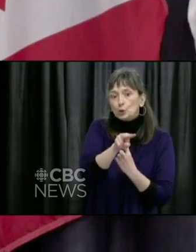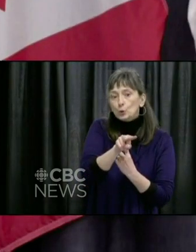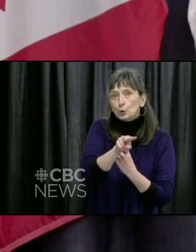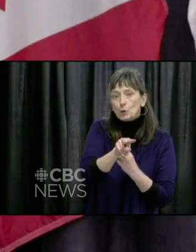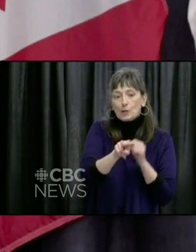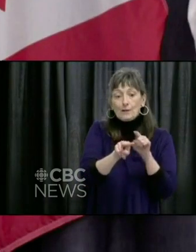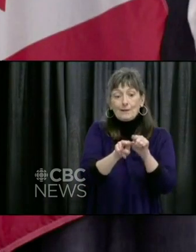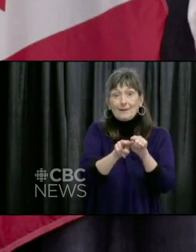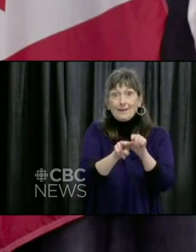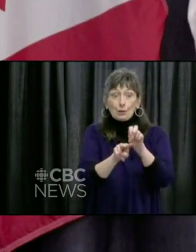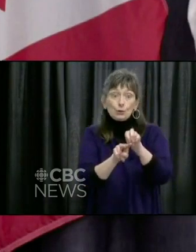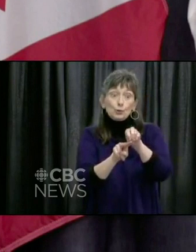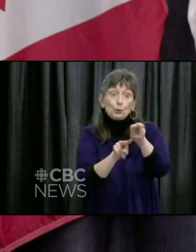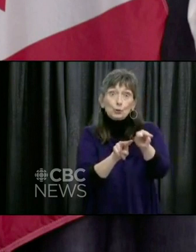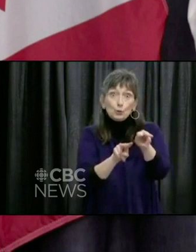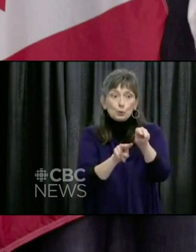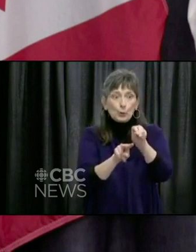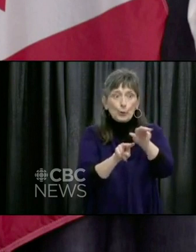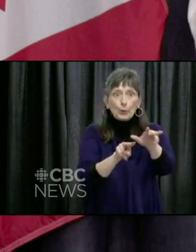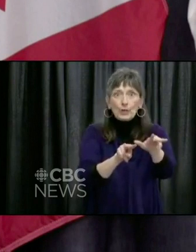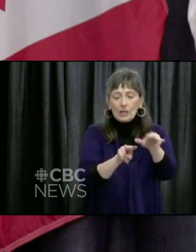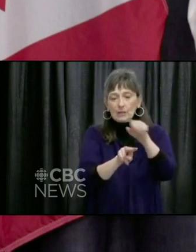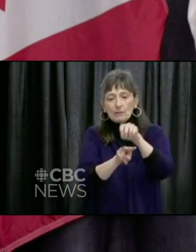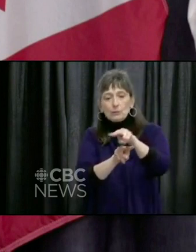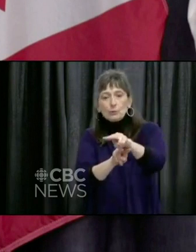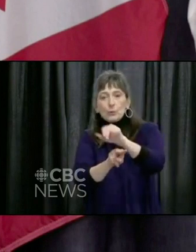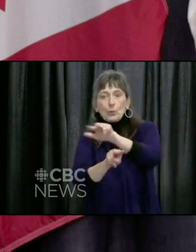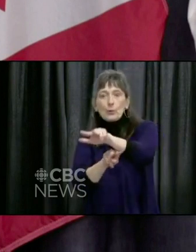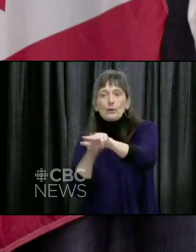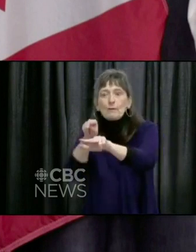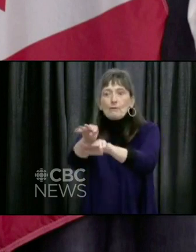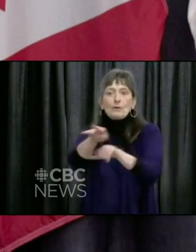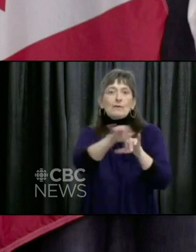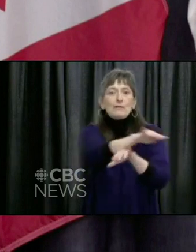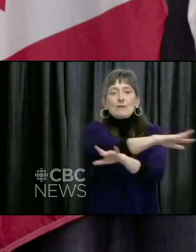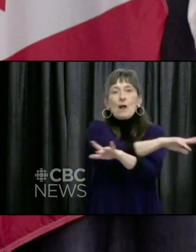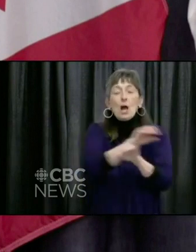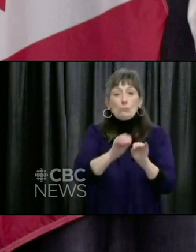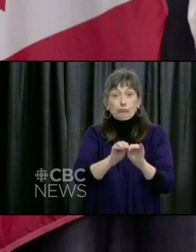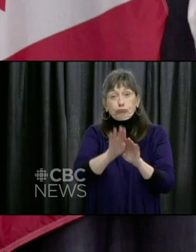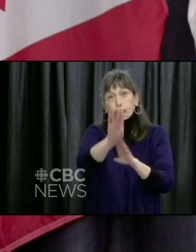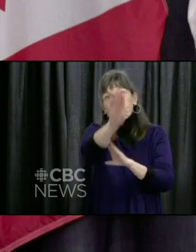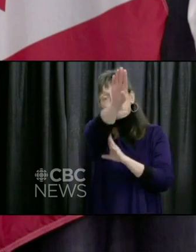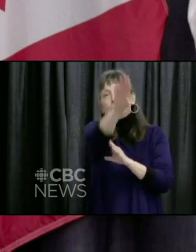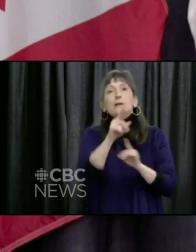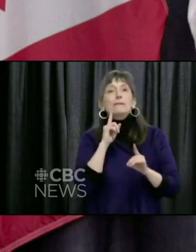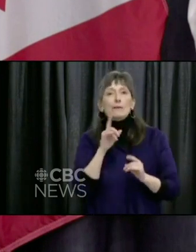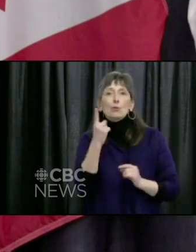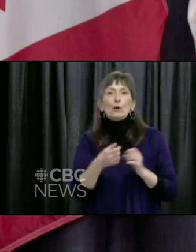same thing, that's the graph you'll have of case numbers within a year.